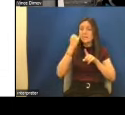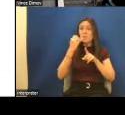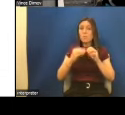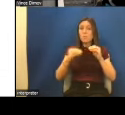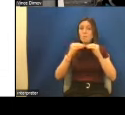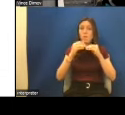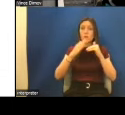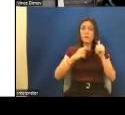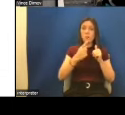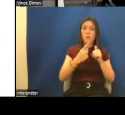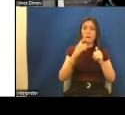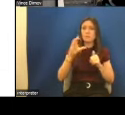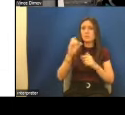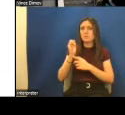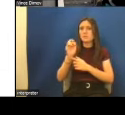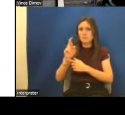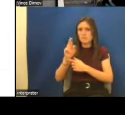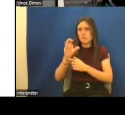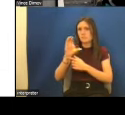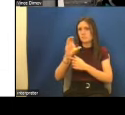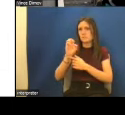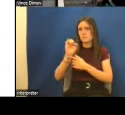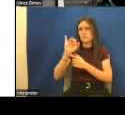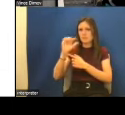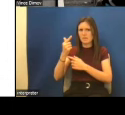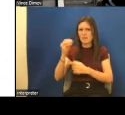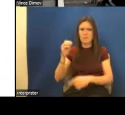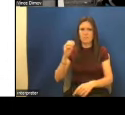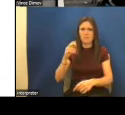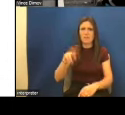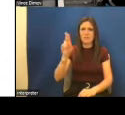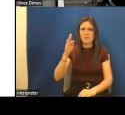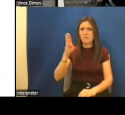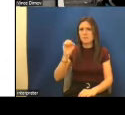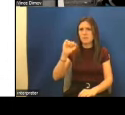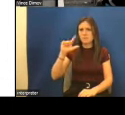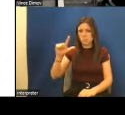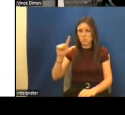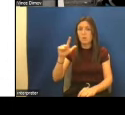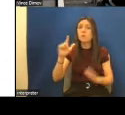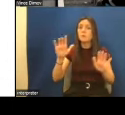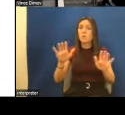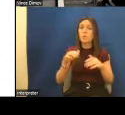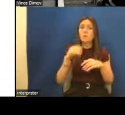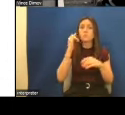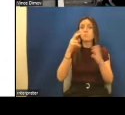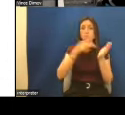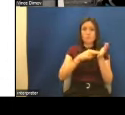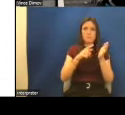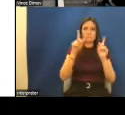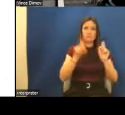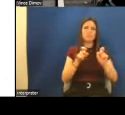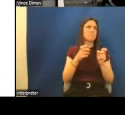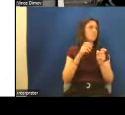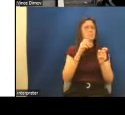or basal is established, use the lowest ceiling and the highest basal. When you look at this test, I know you can't